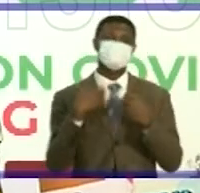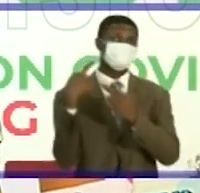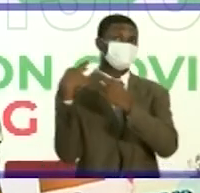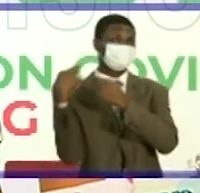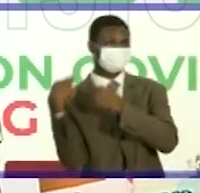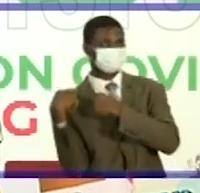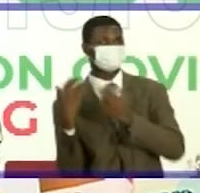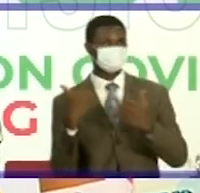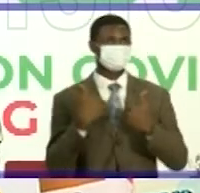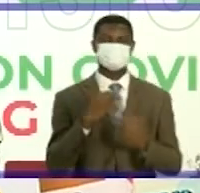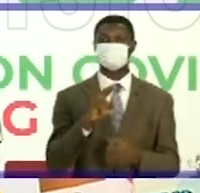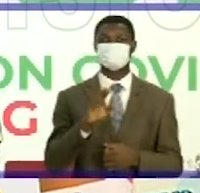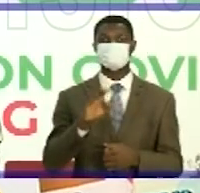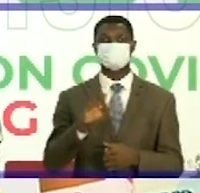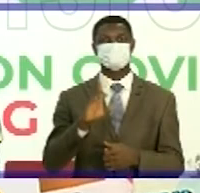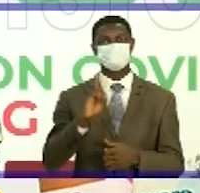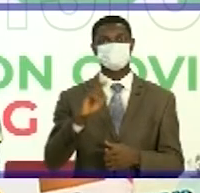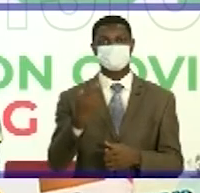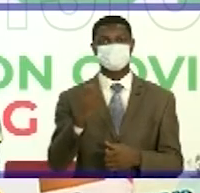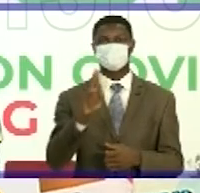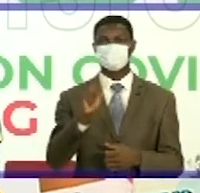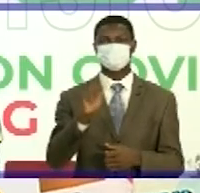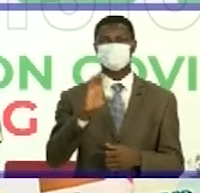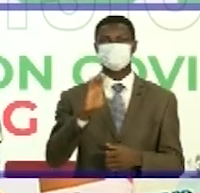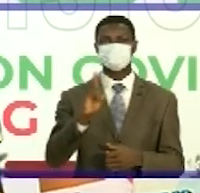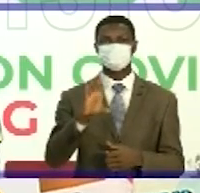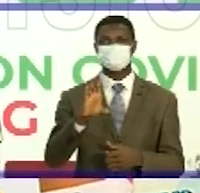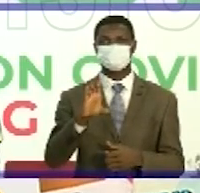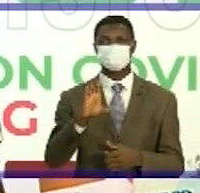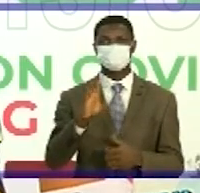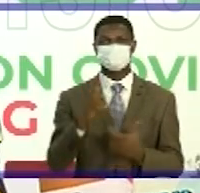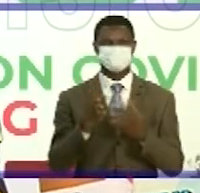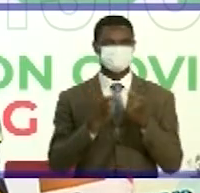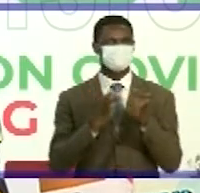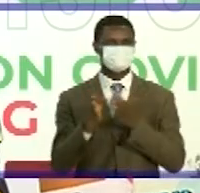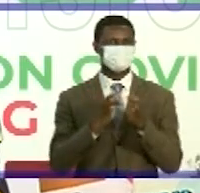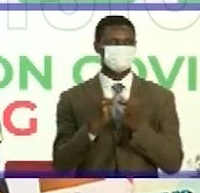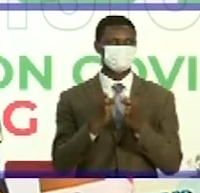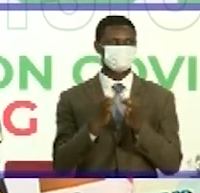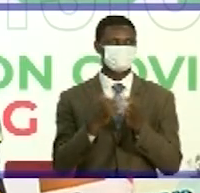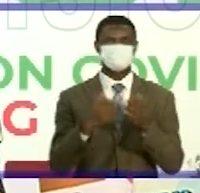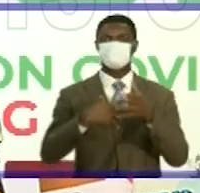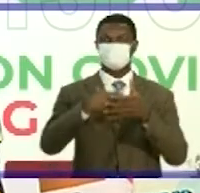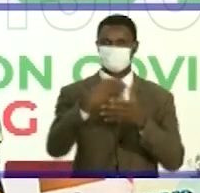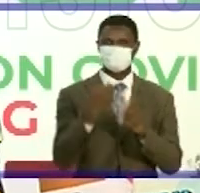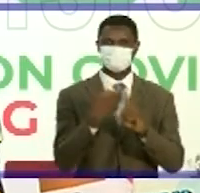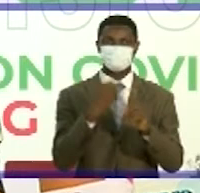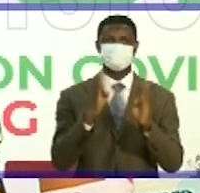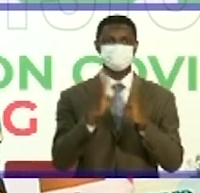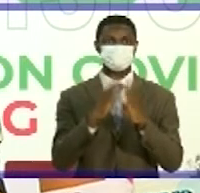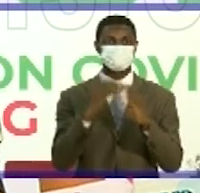for Disease Control, saying that they just came out of a meeting of the National